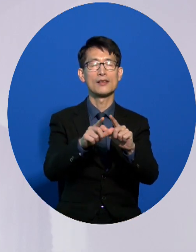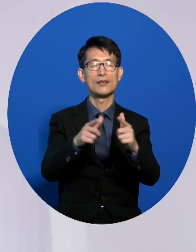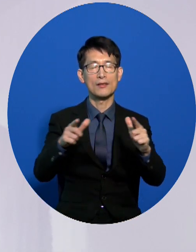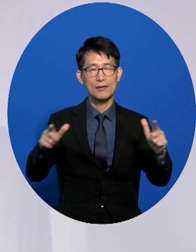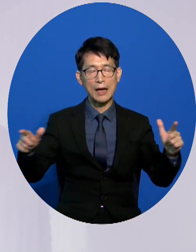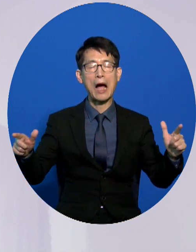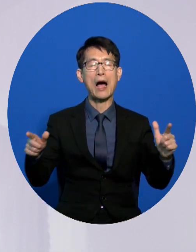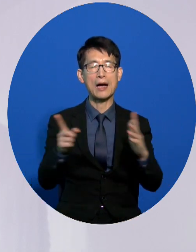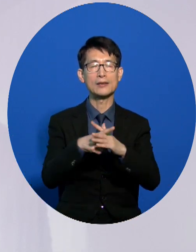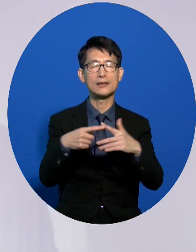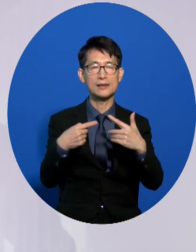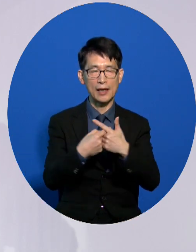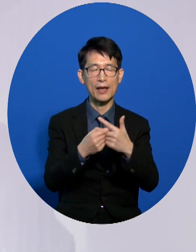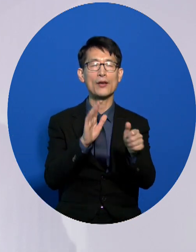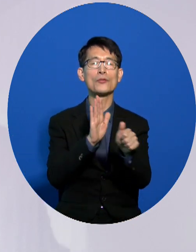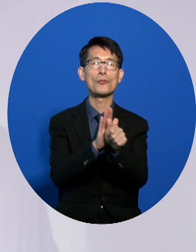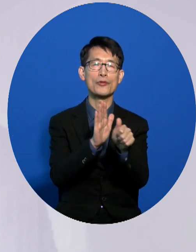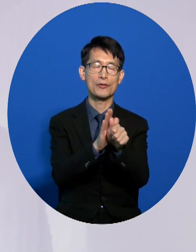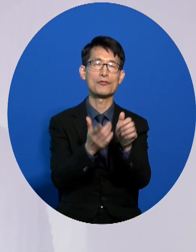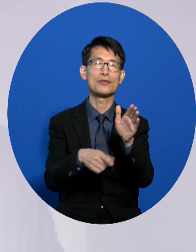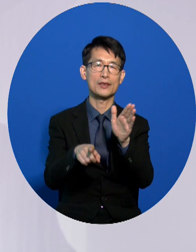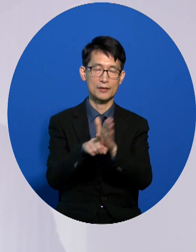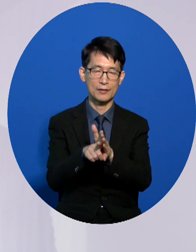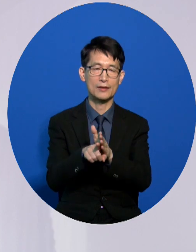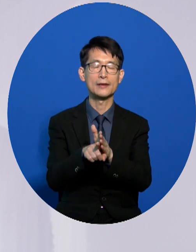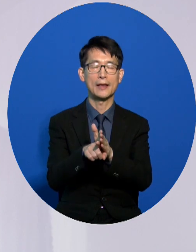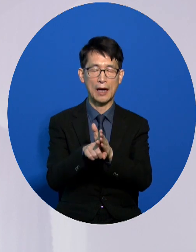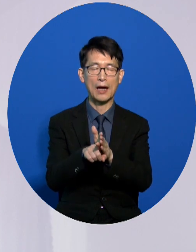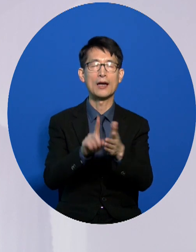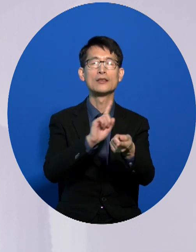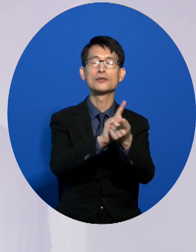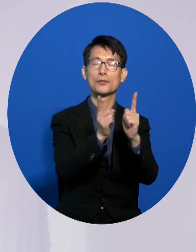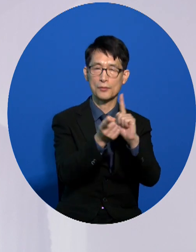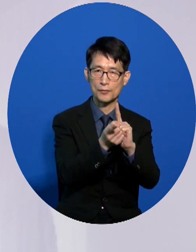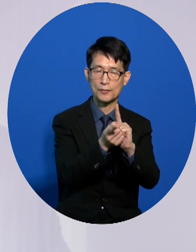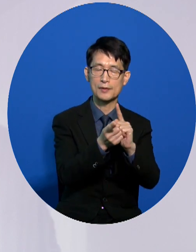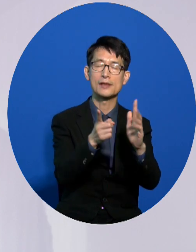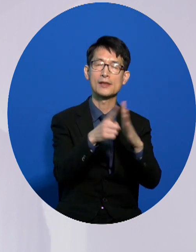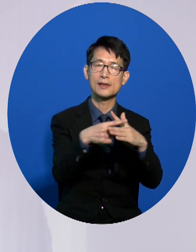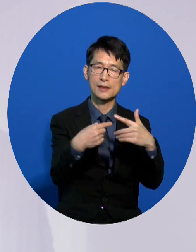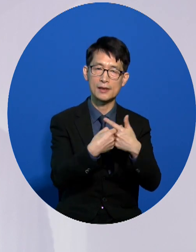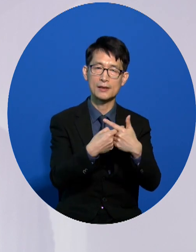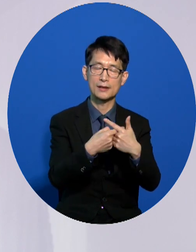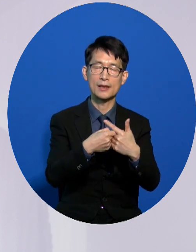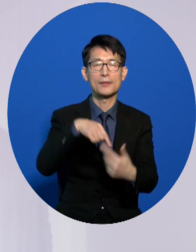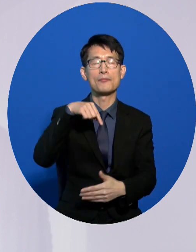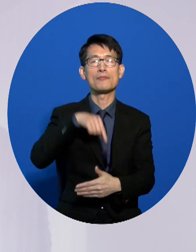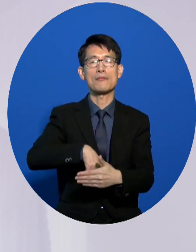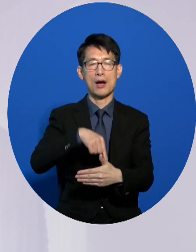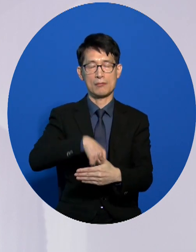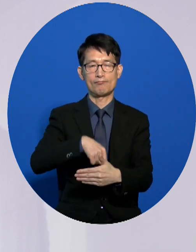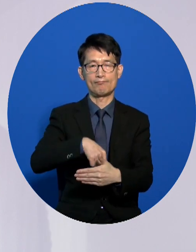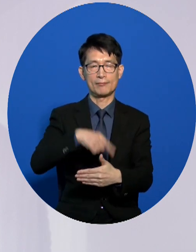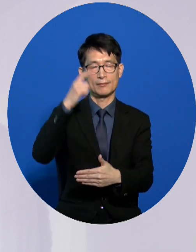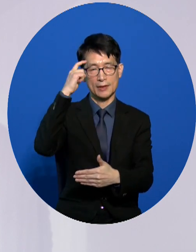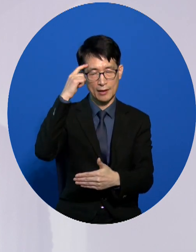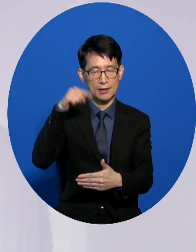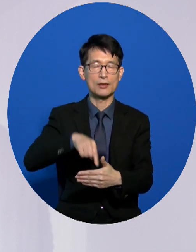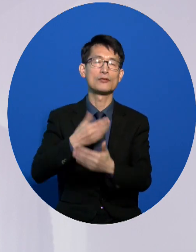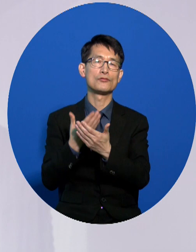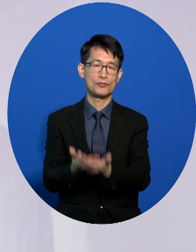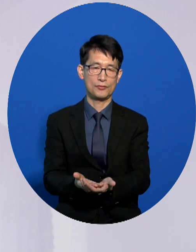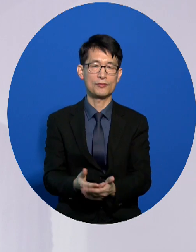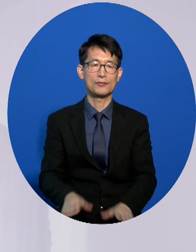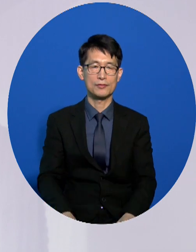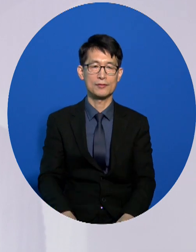the stage. So I think these are small efforts to try to understand and respect the situation that the disabled people are